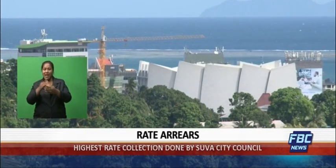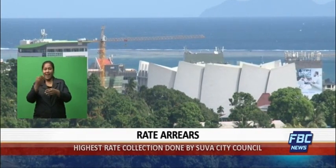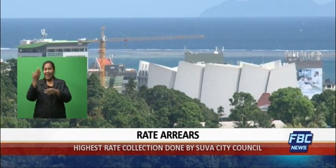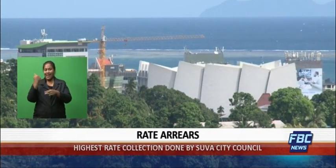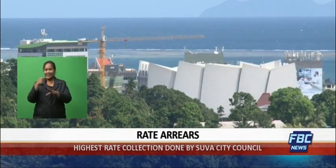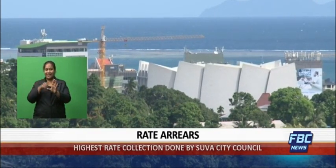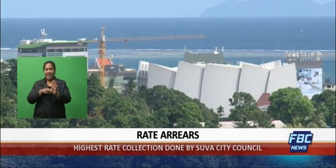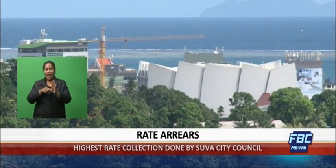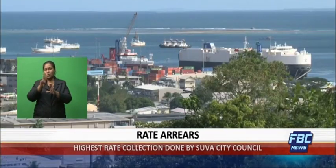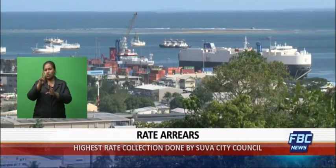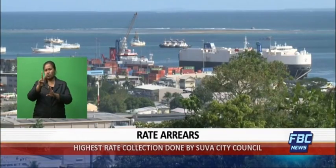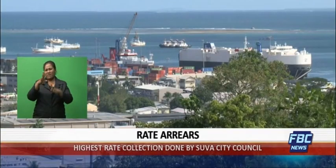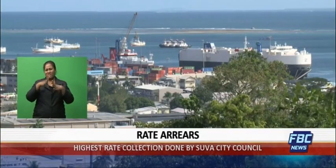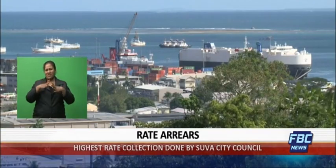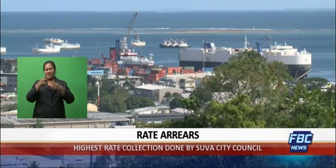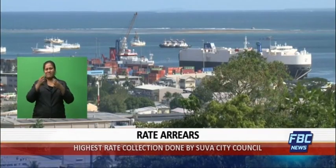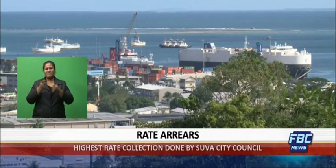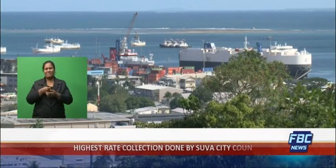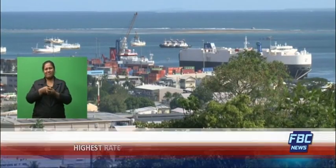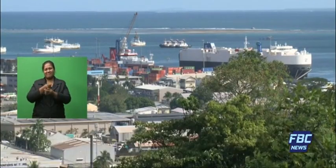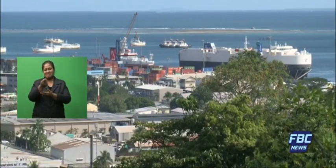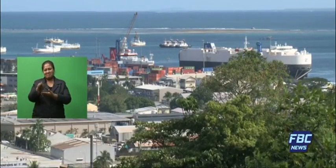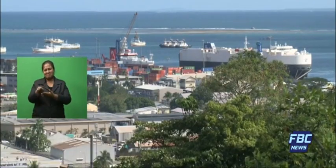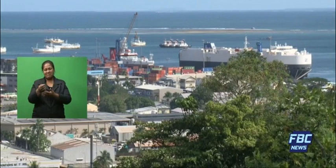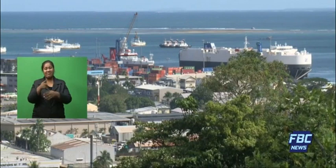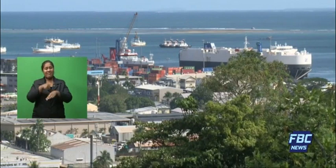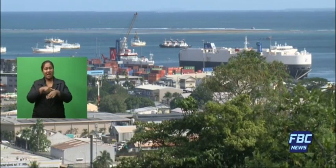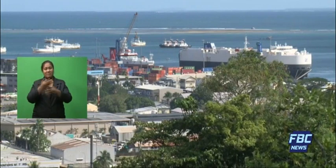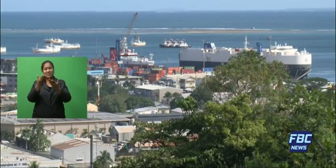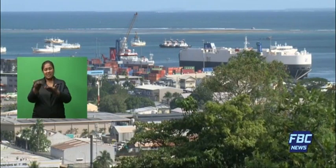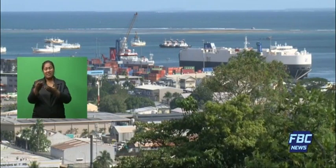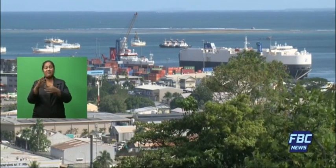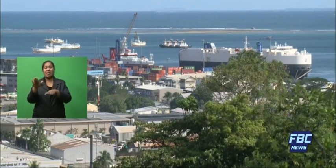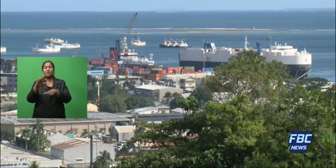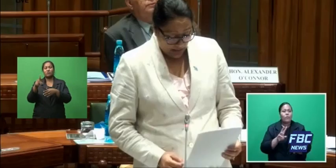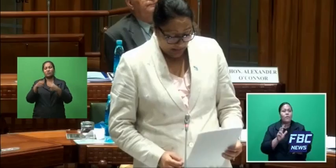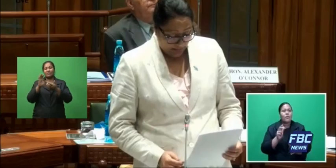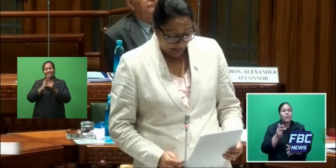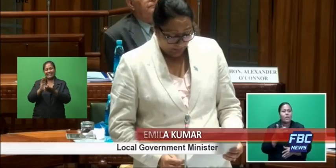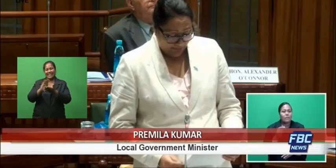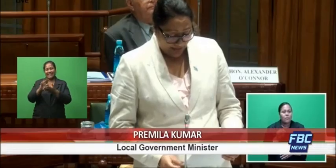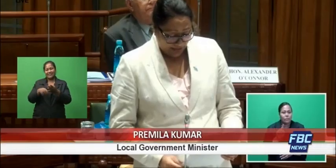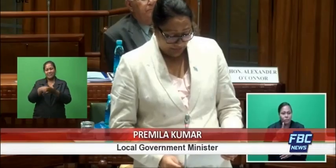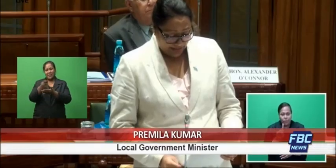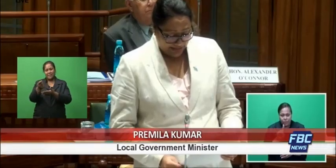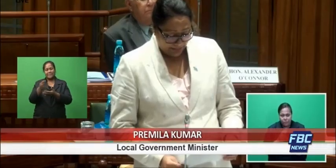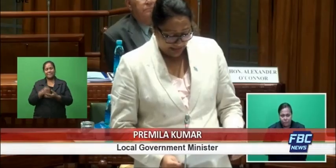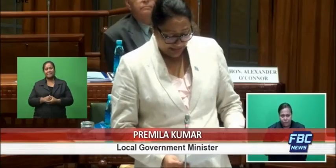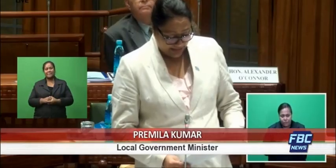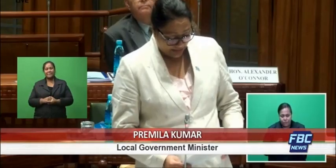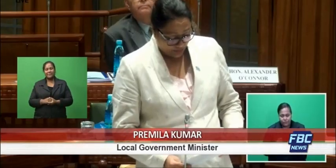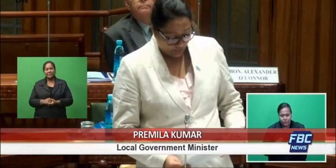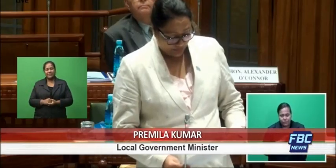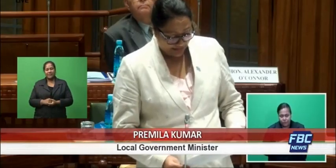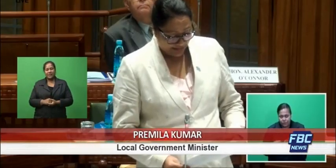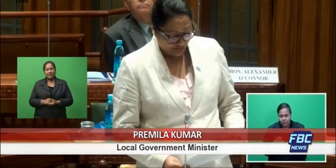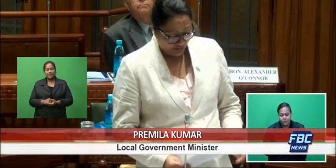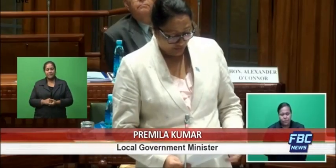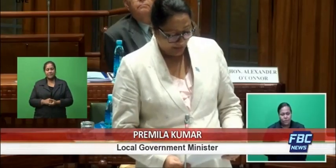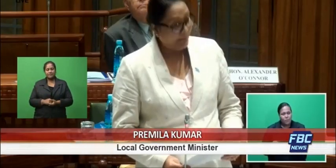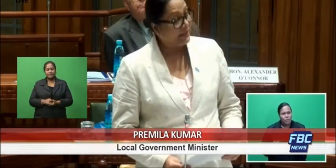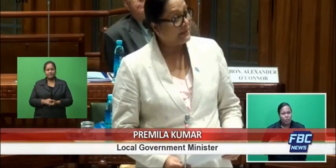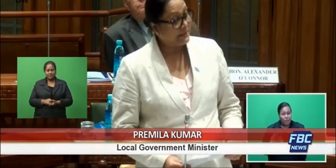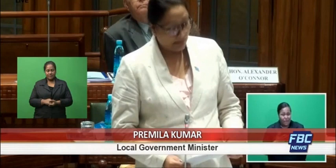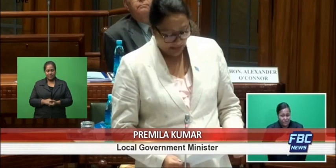amnesty periods were given to residential ratepayers to help them clear their dues. By providing rates amnesty to